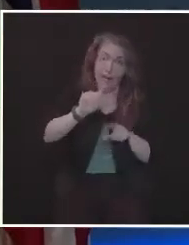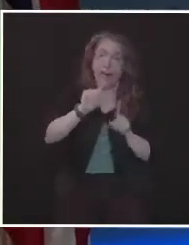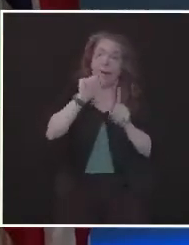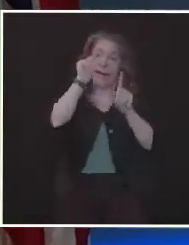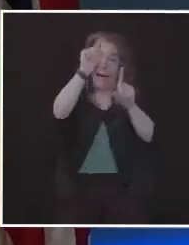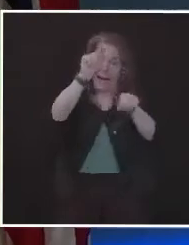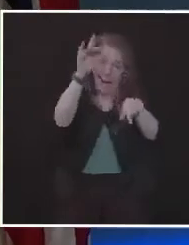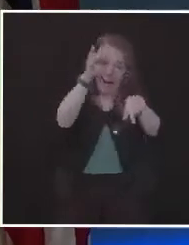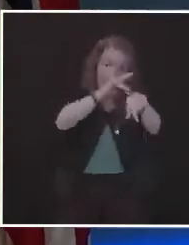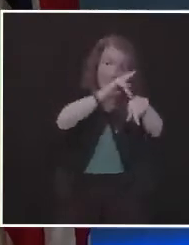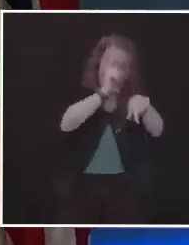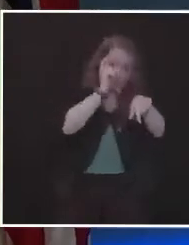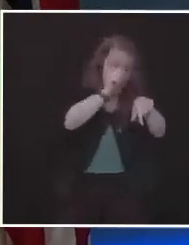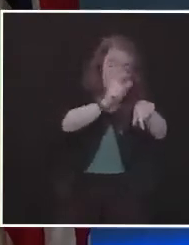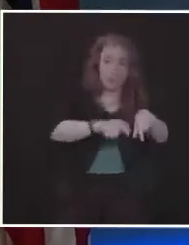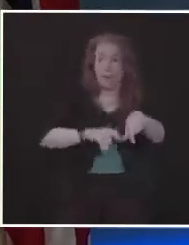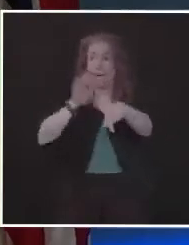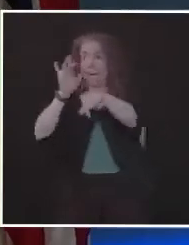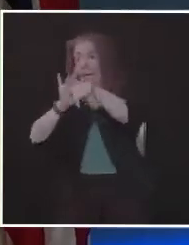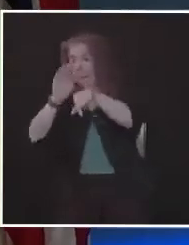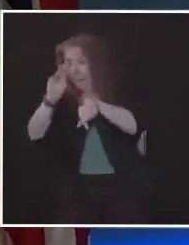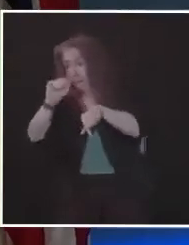Mars, and beyond.